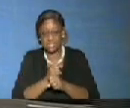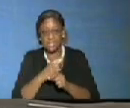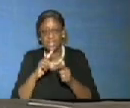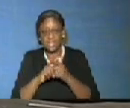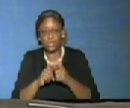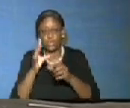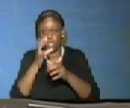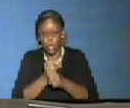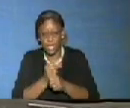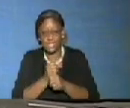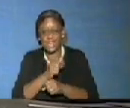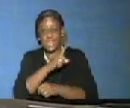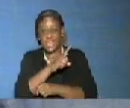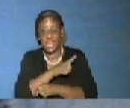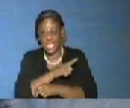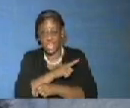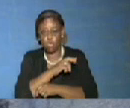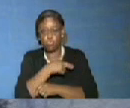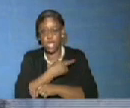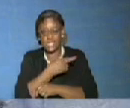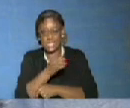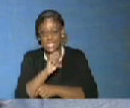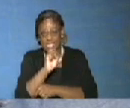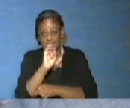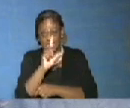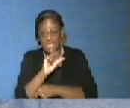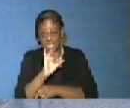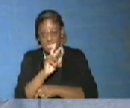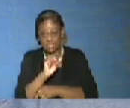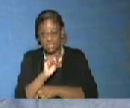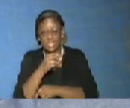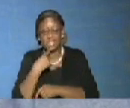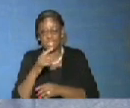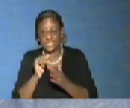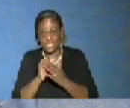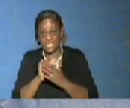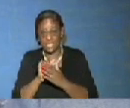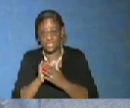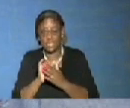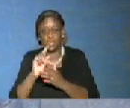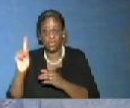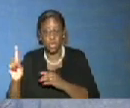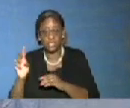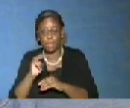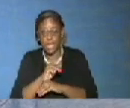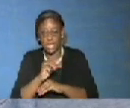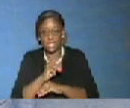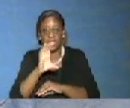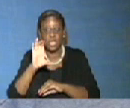Lady Roslyn II, the brand new, and we did the run between Mayaguana,